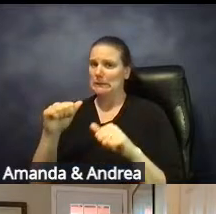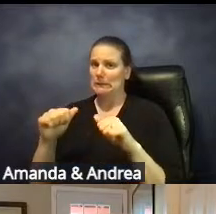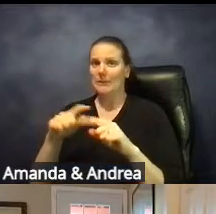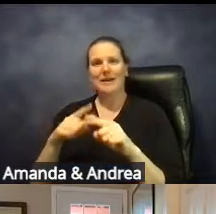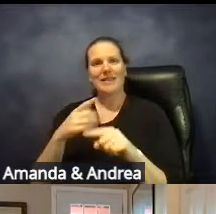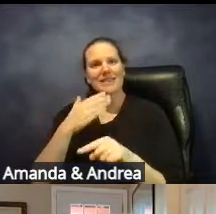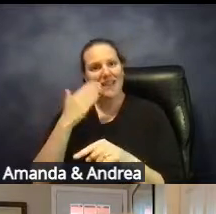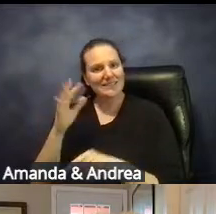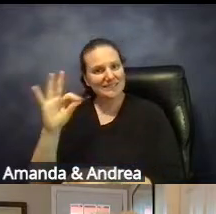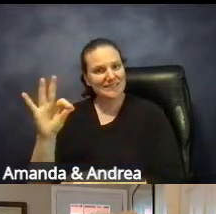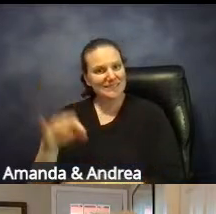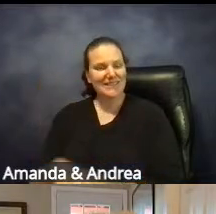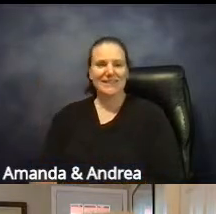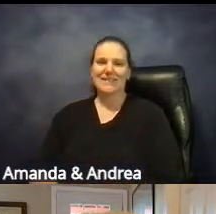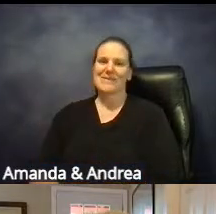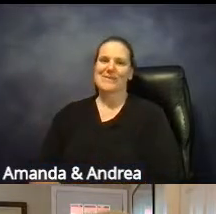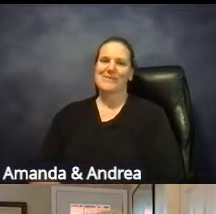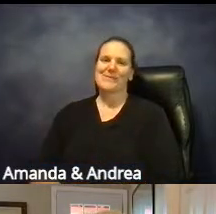thanks.